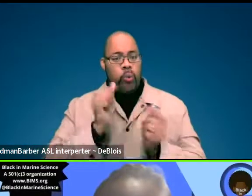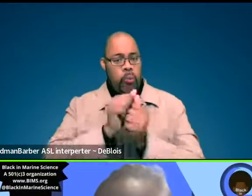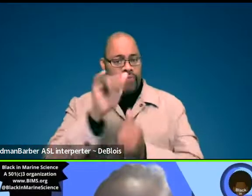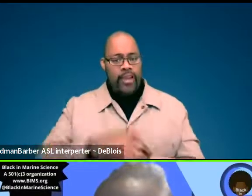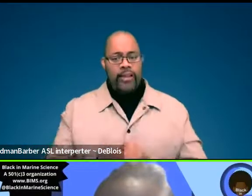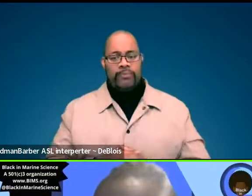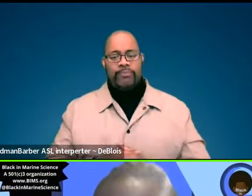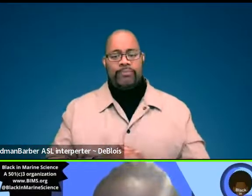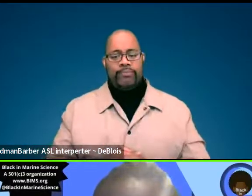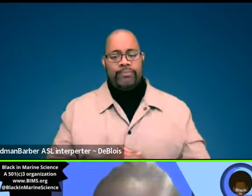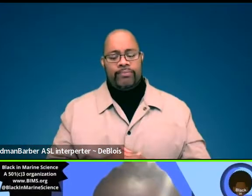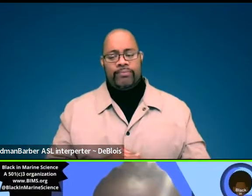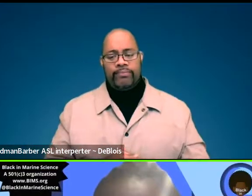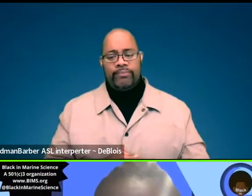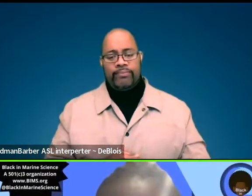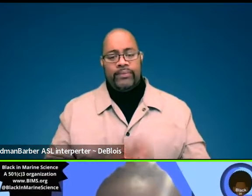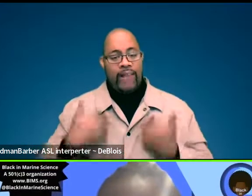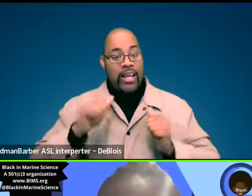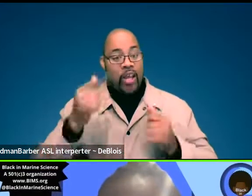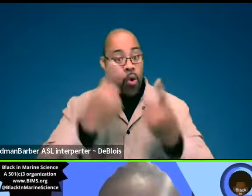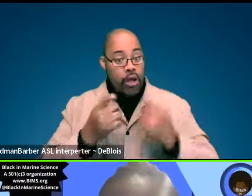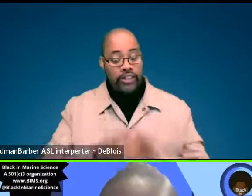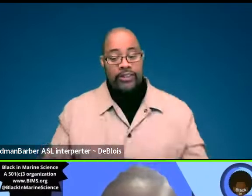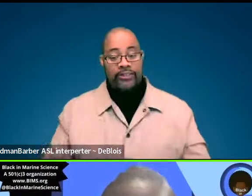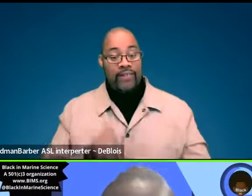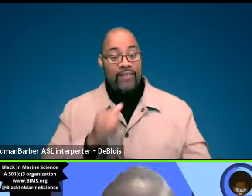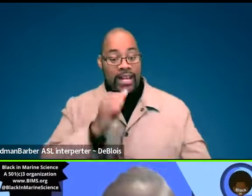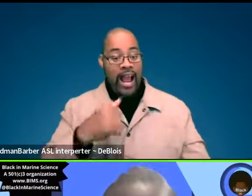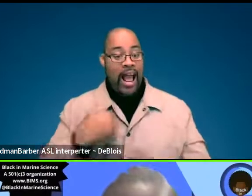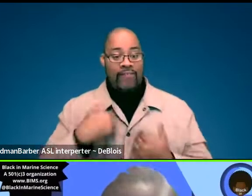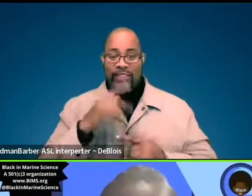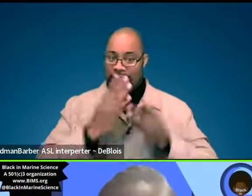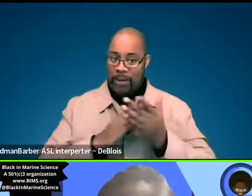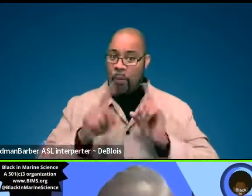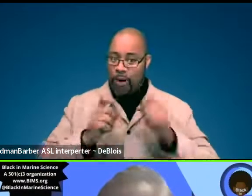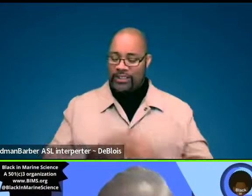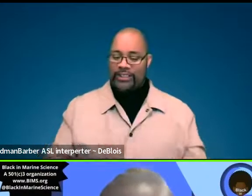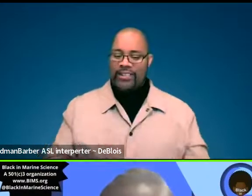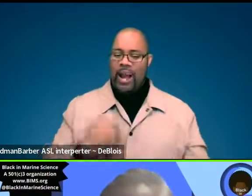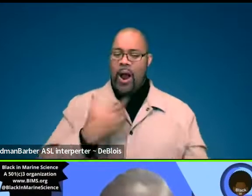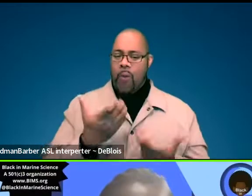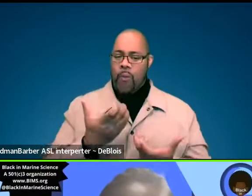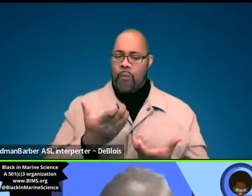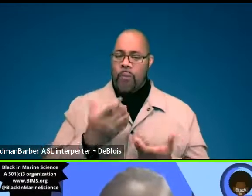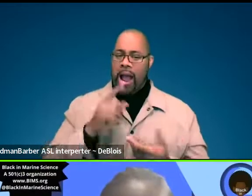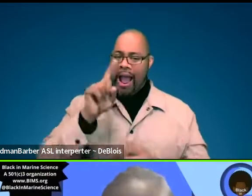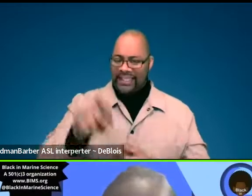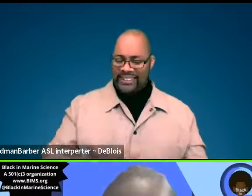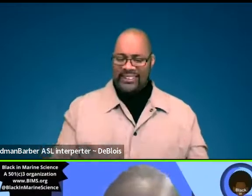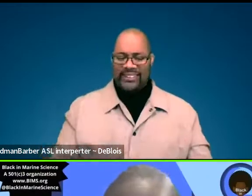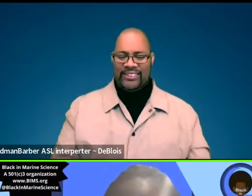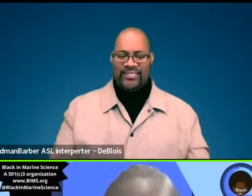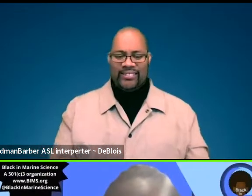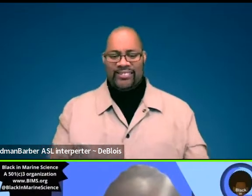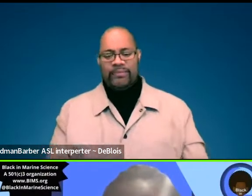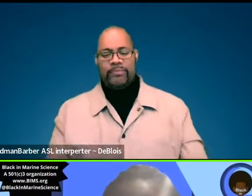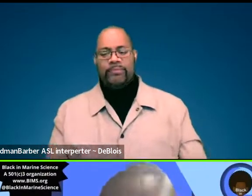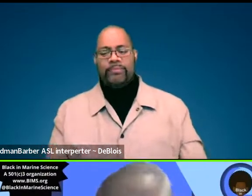there. If there are any questions, if not, I have some questions that I would be happy to get us started